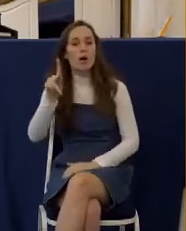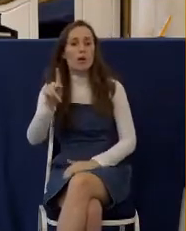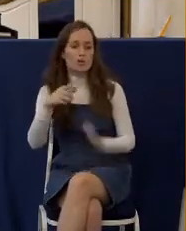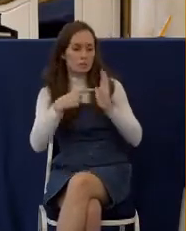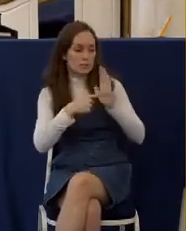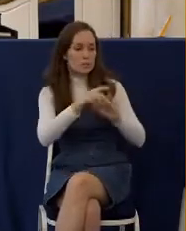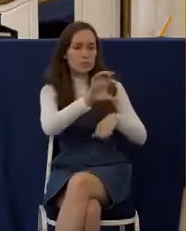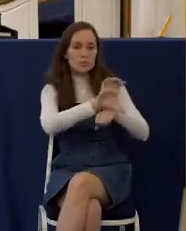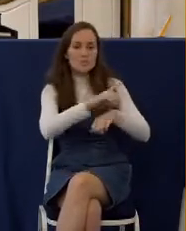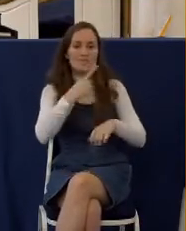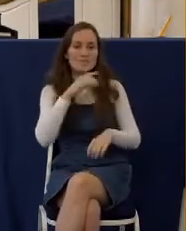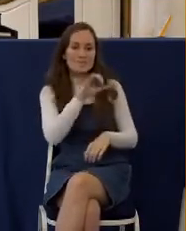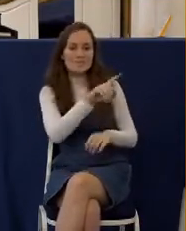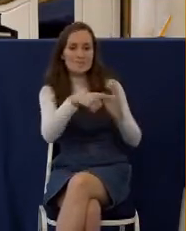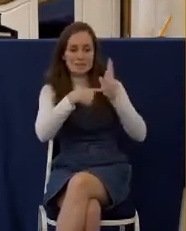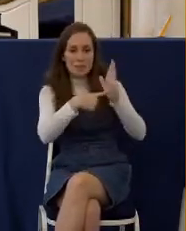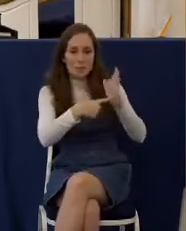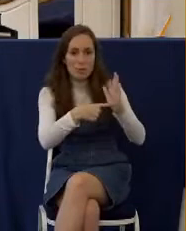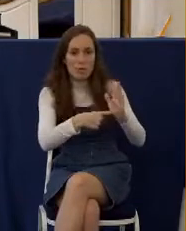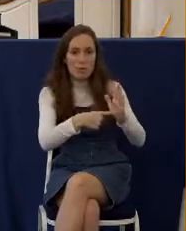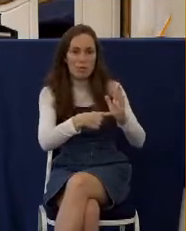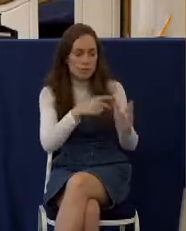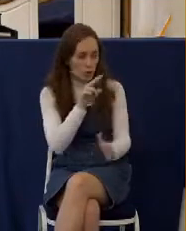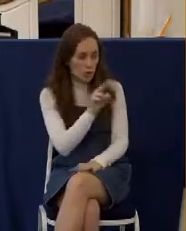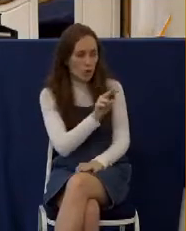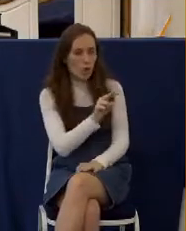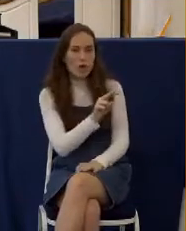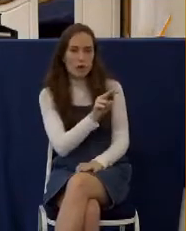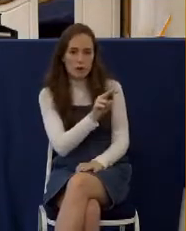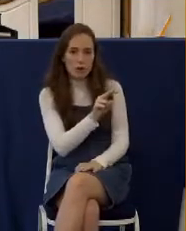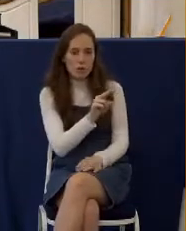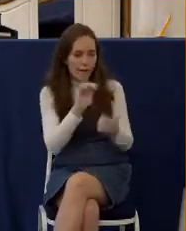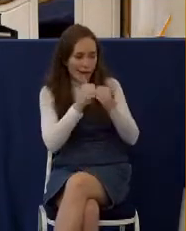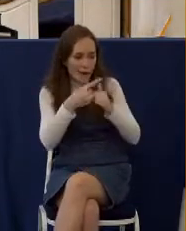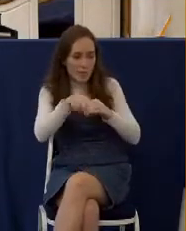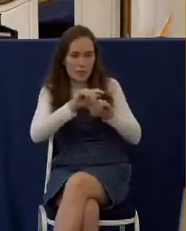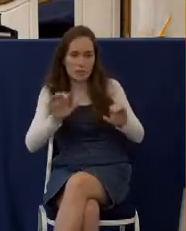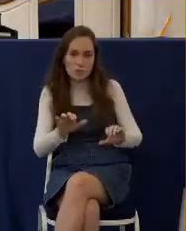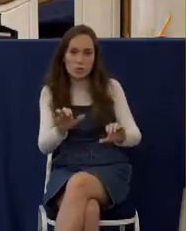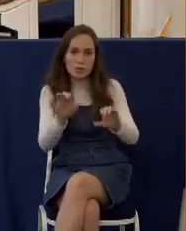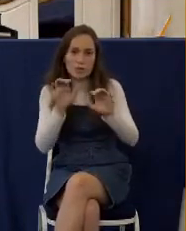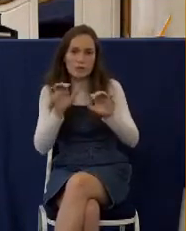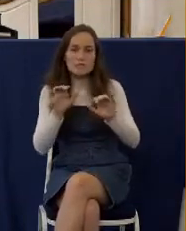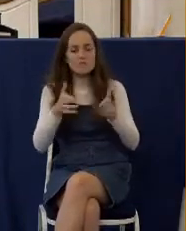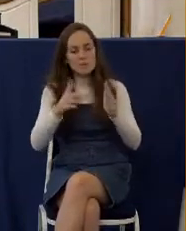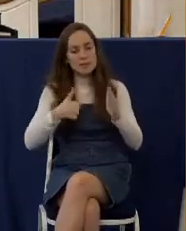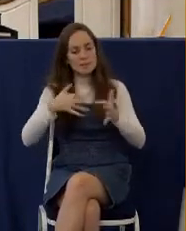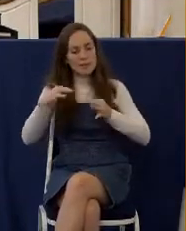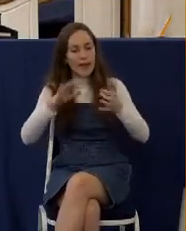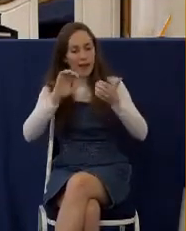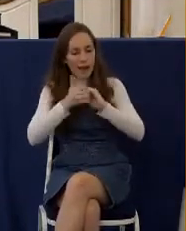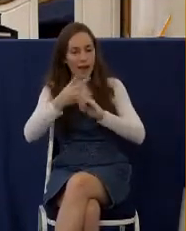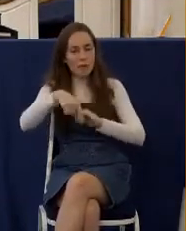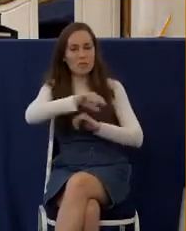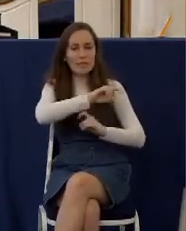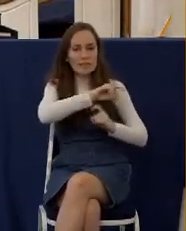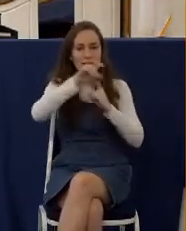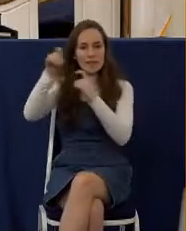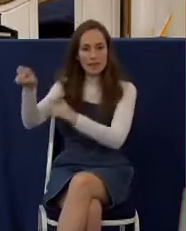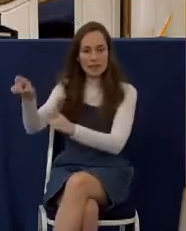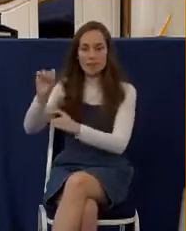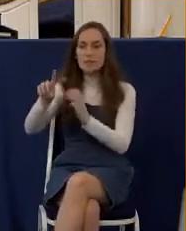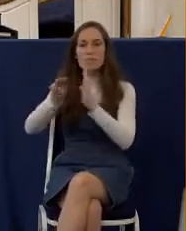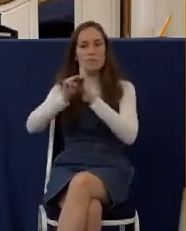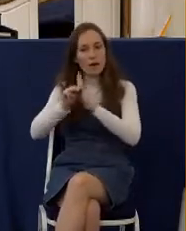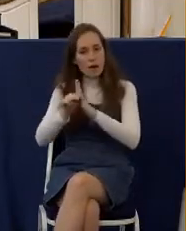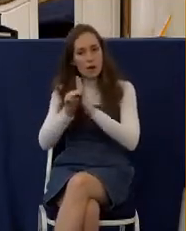example. Look at them. Look at the way they do it. Let me tell you how they give. This is the model